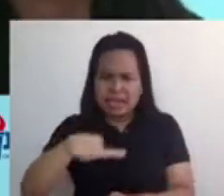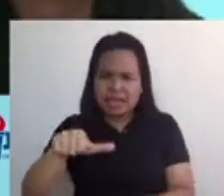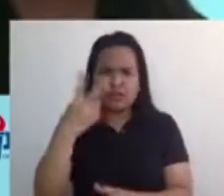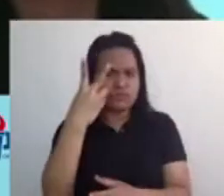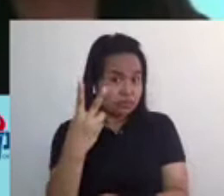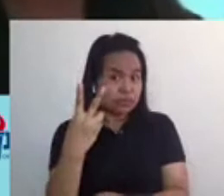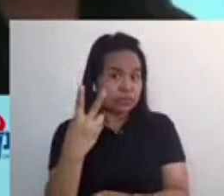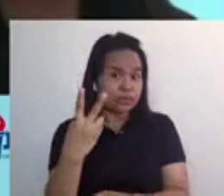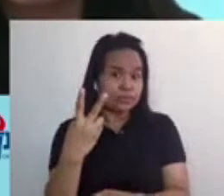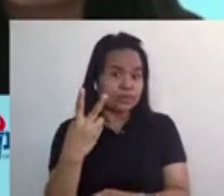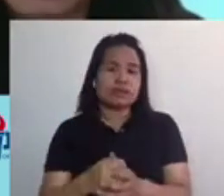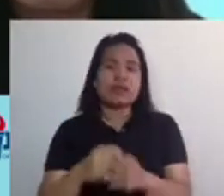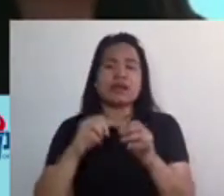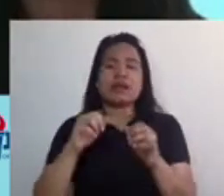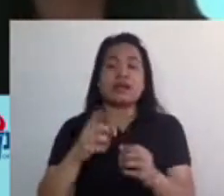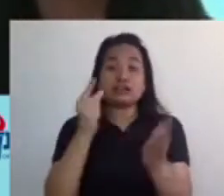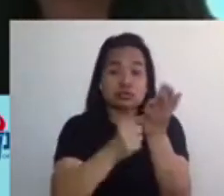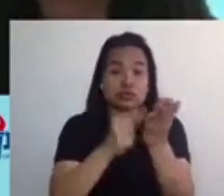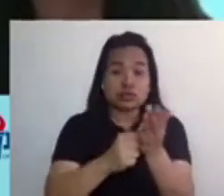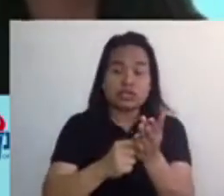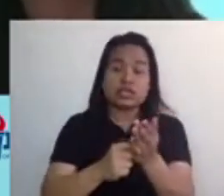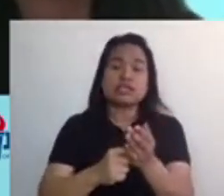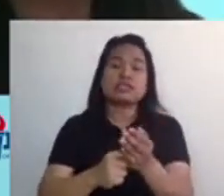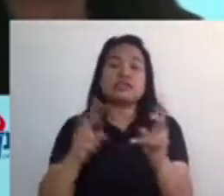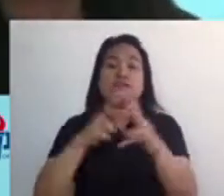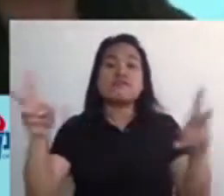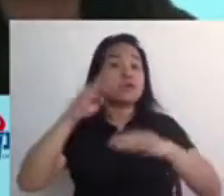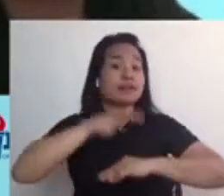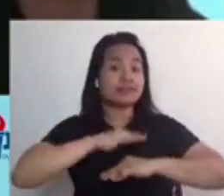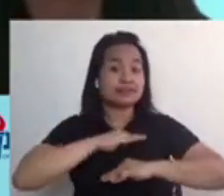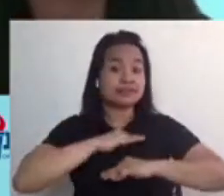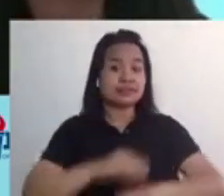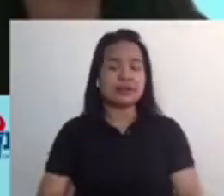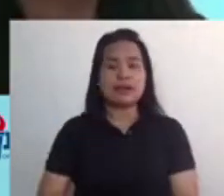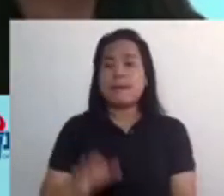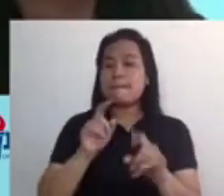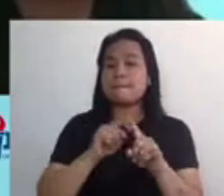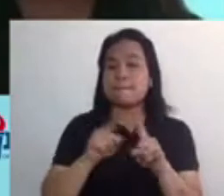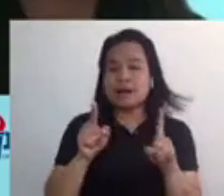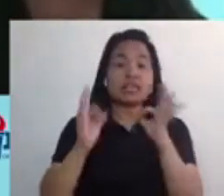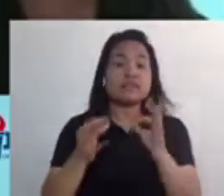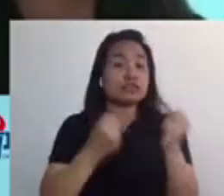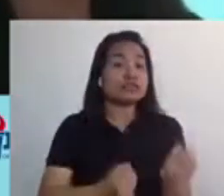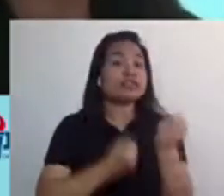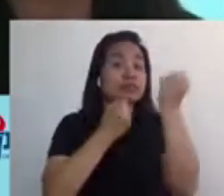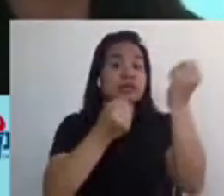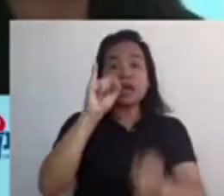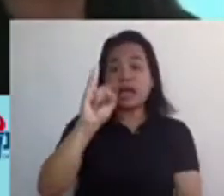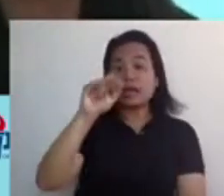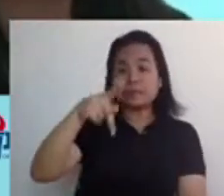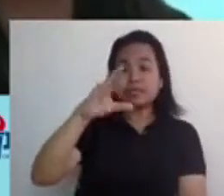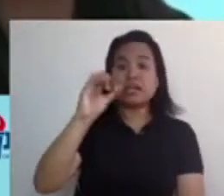very satisfactory performance already. If you are able to submit your IPCRF development plan, so this one is not